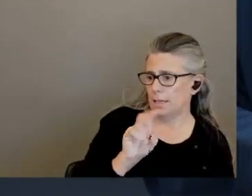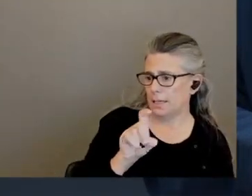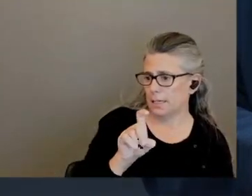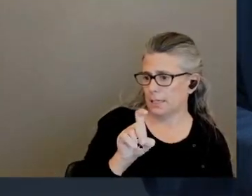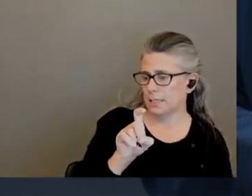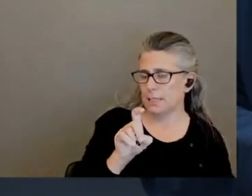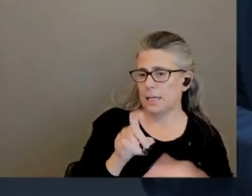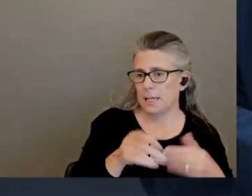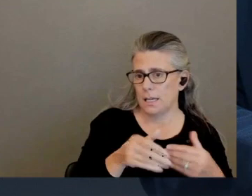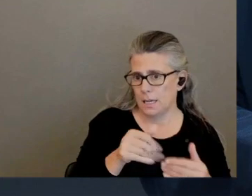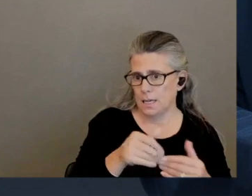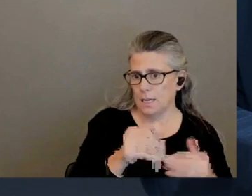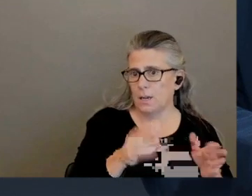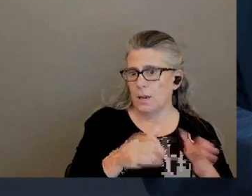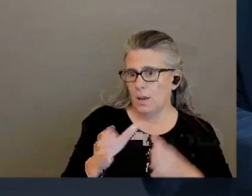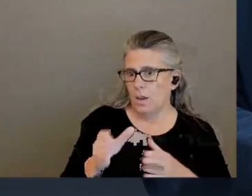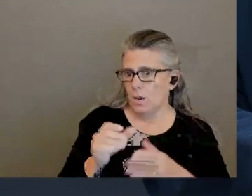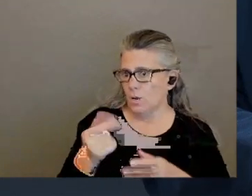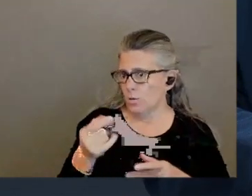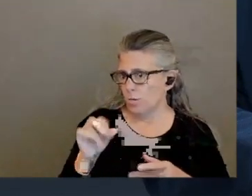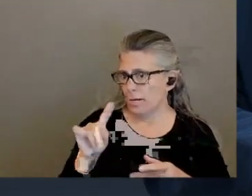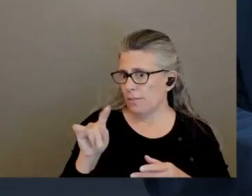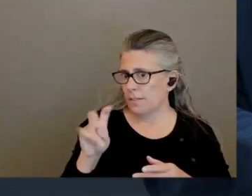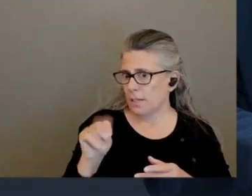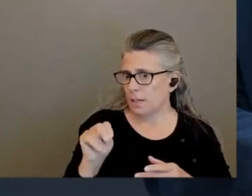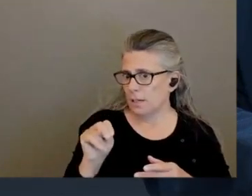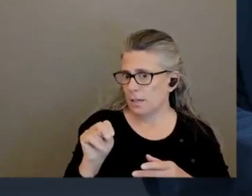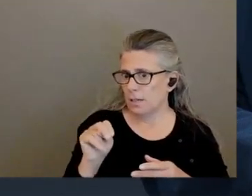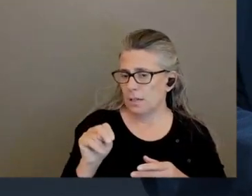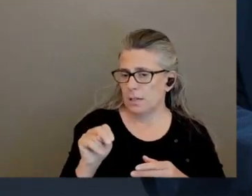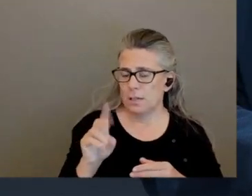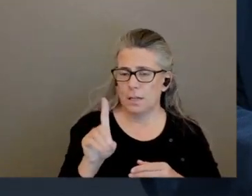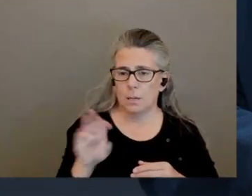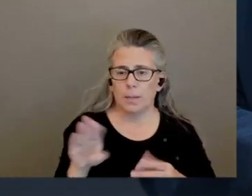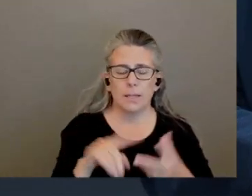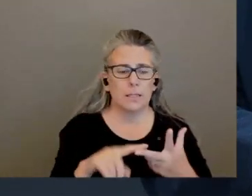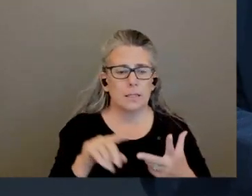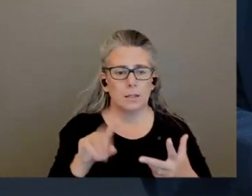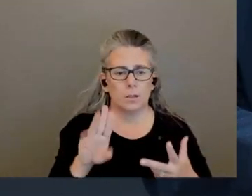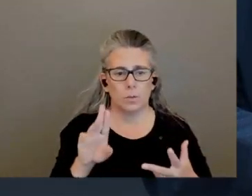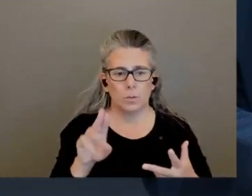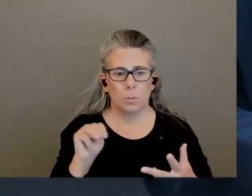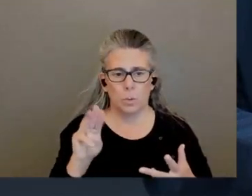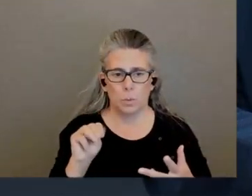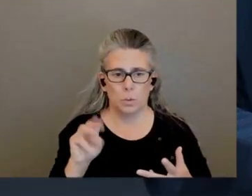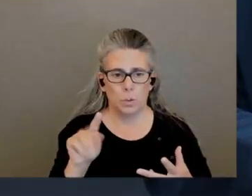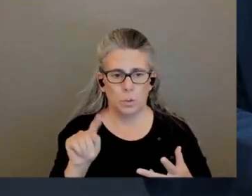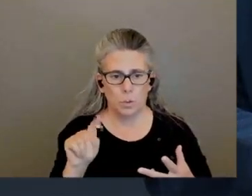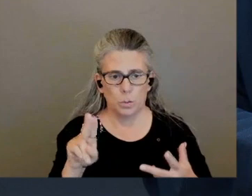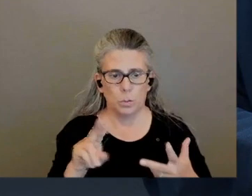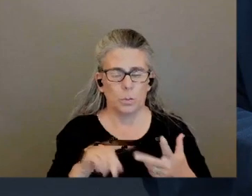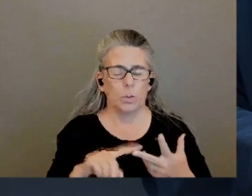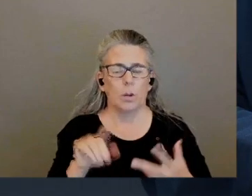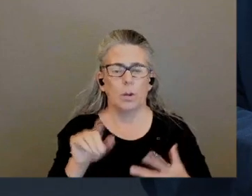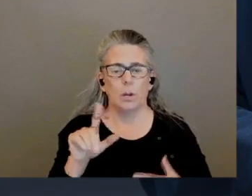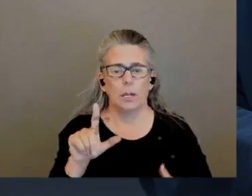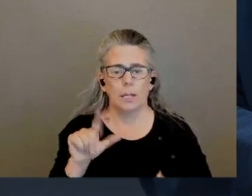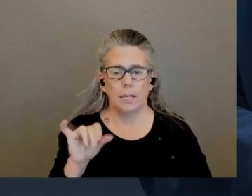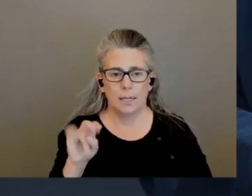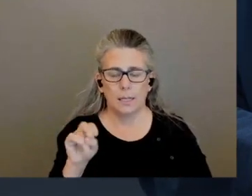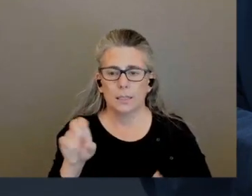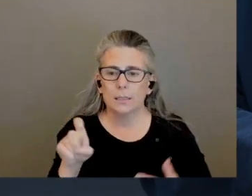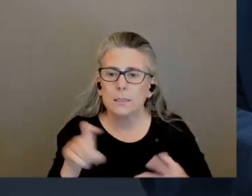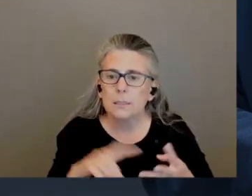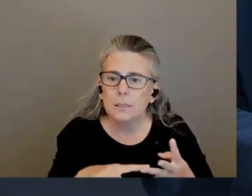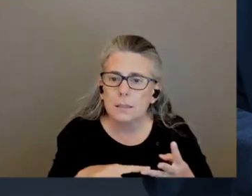and Graviton-based instances. Same thing is going to be true for Ubuntu, Red Hat, SUSE, they're all available and support